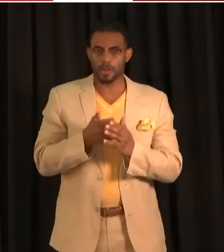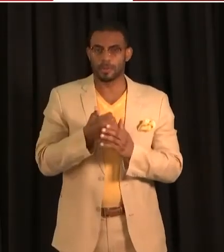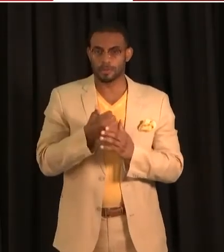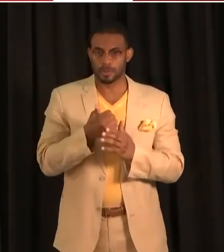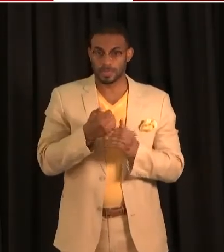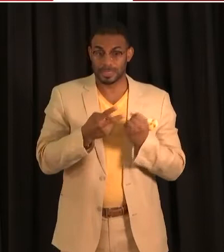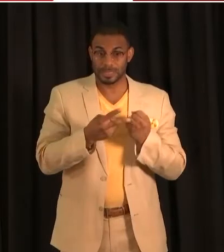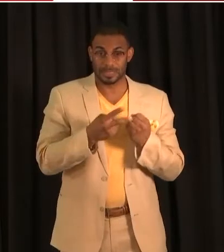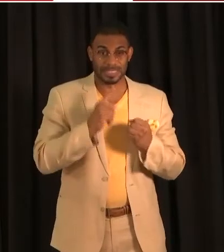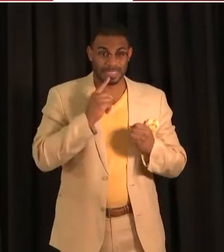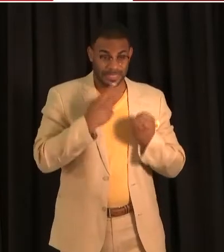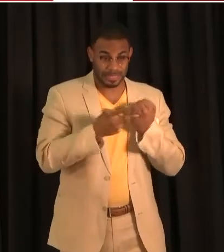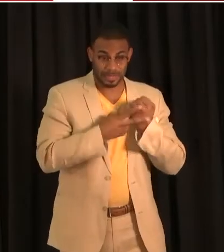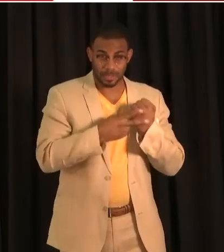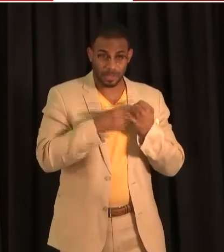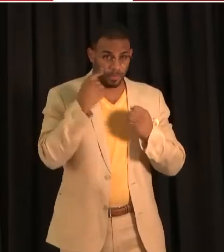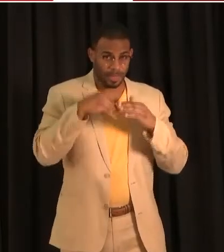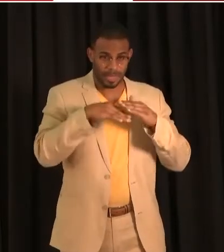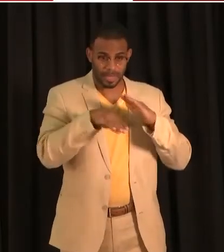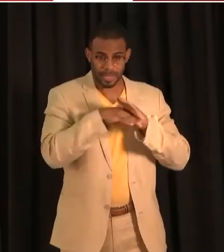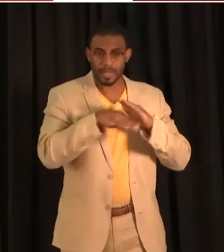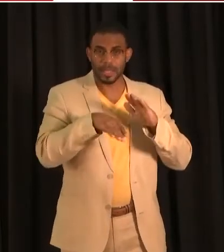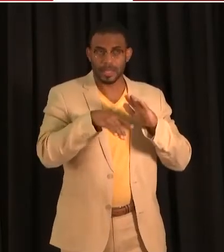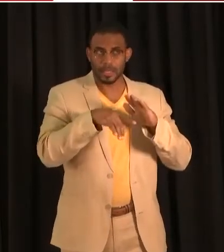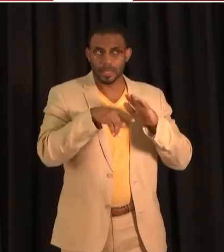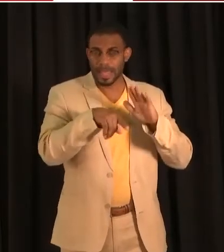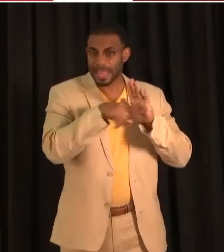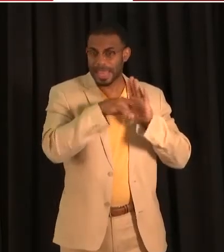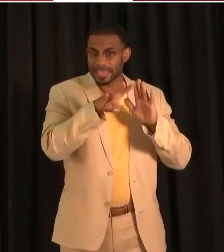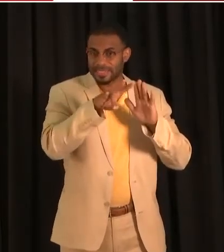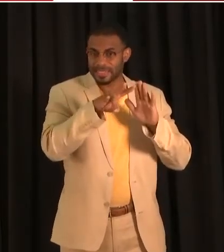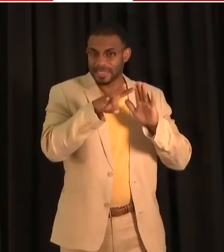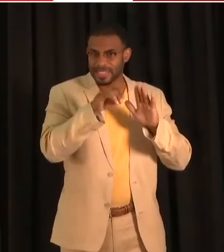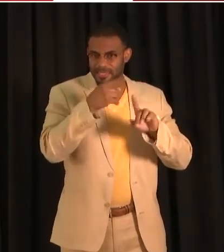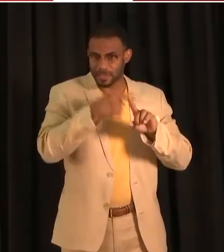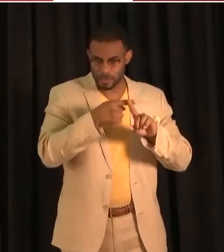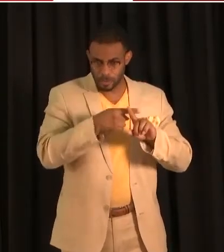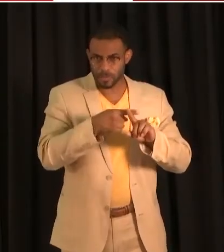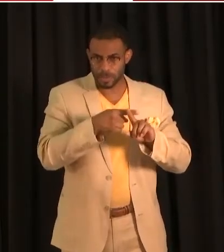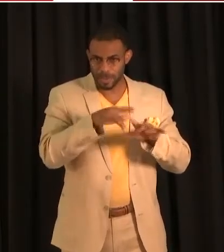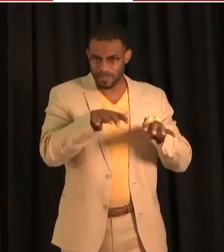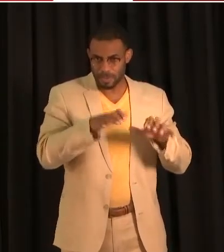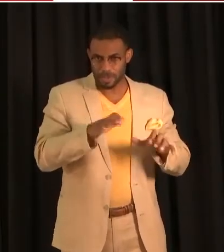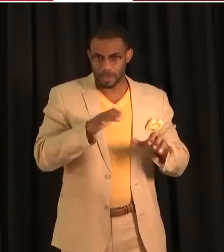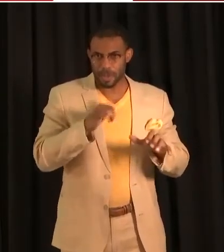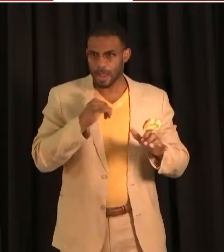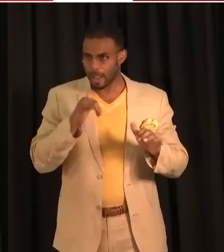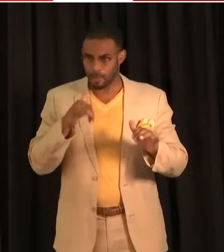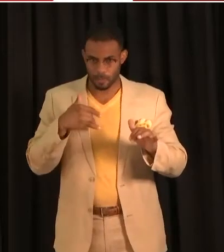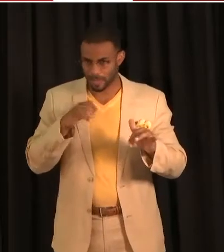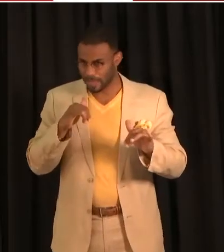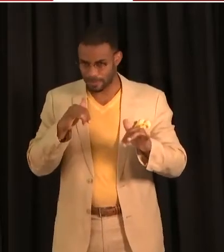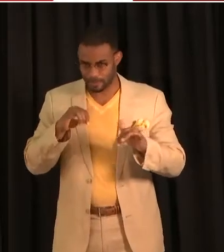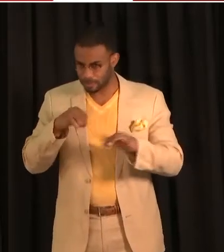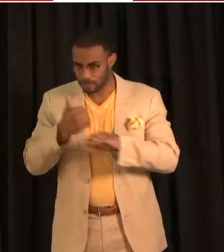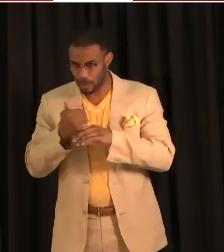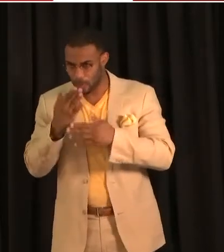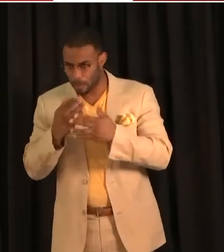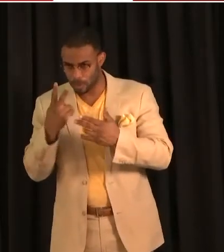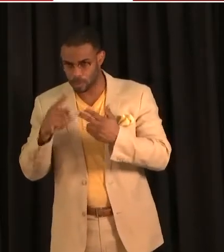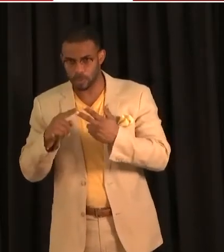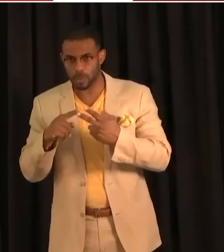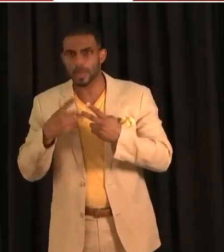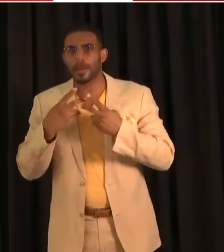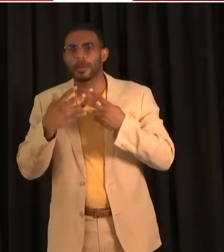cold storage, so negative 70-degree freezers, and that is why we're really leveraging the places that have that, our acute